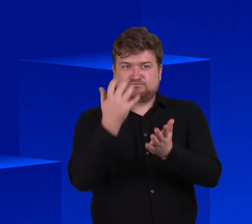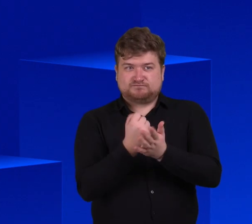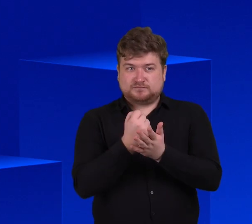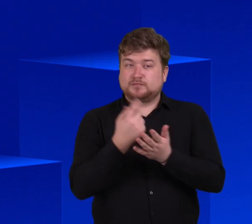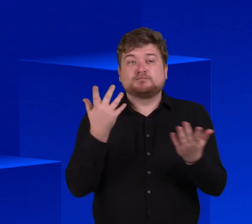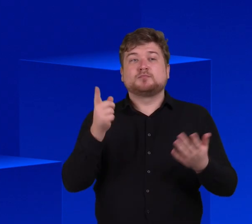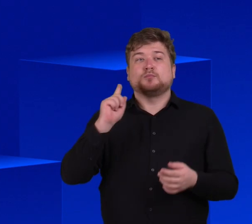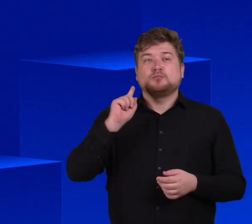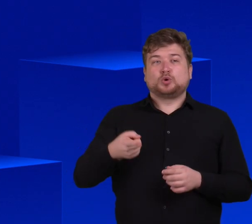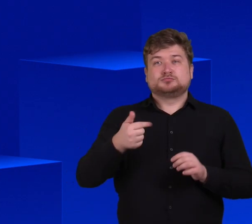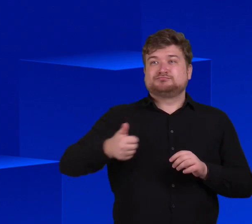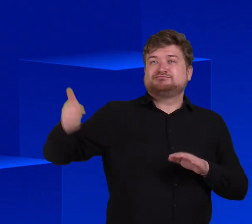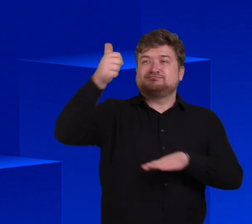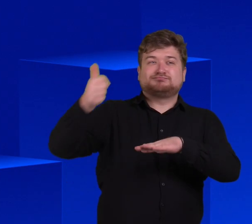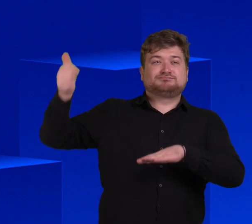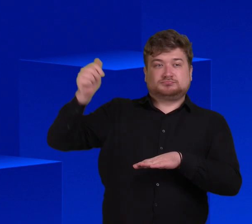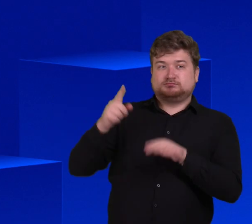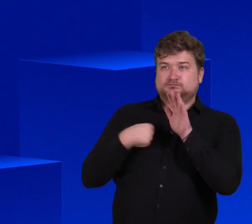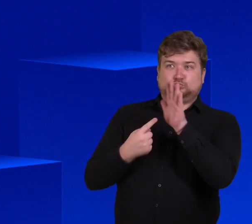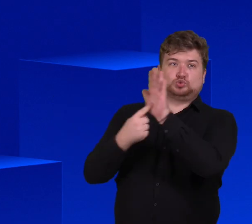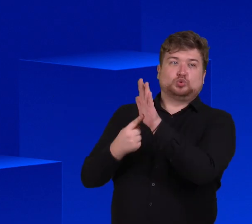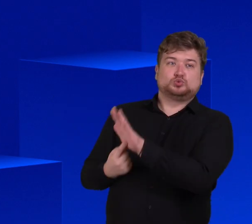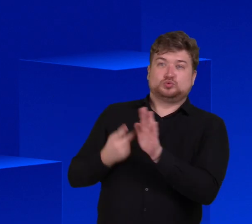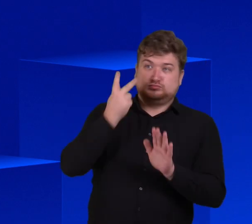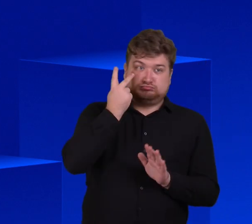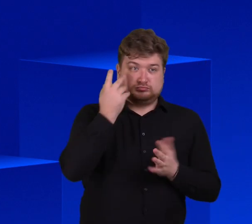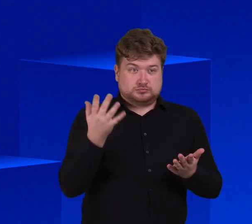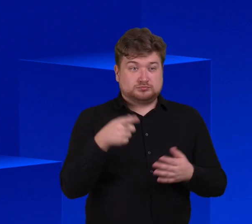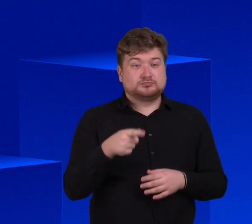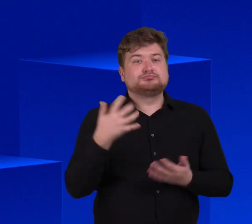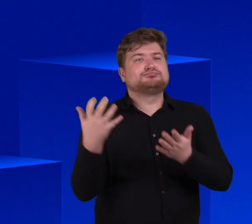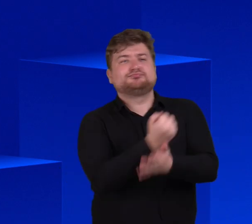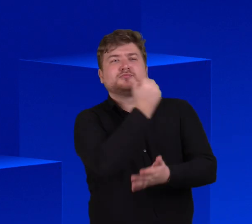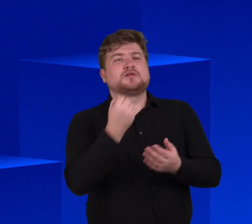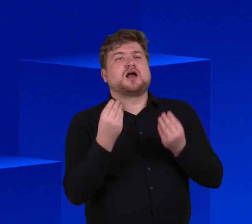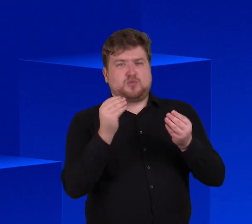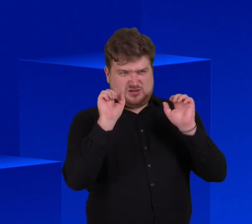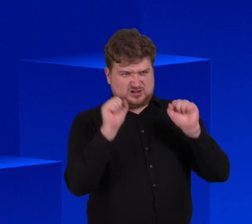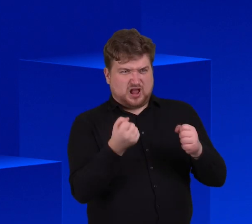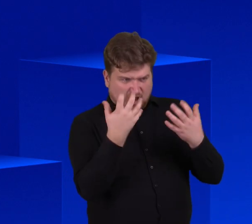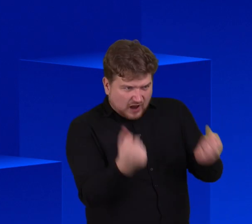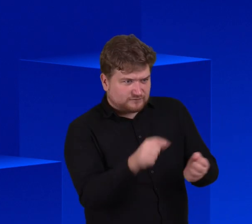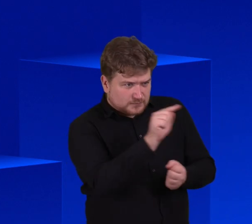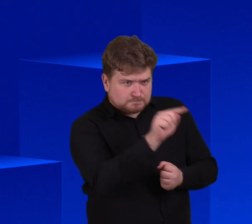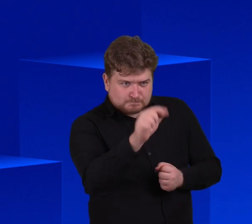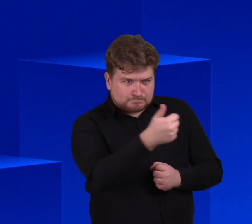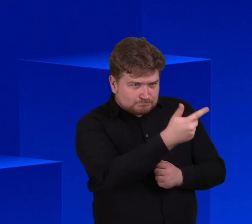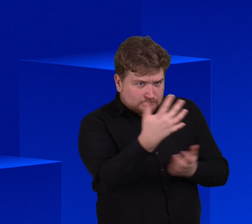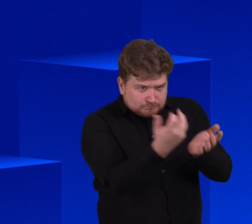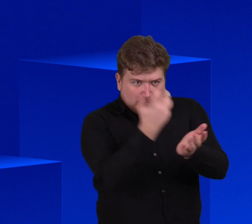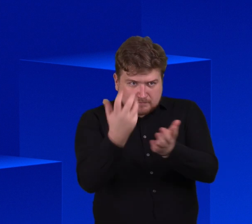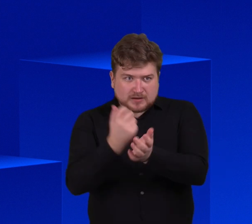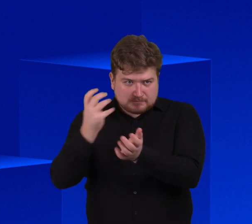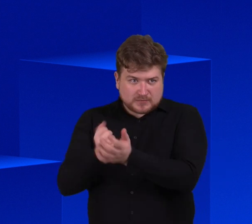be successful in regional resilience. So even if you lie in more remote and peripheral